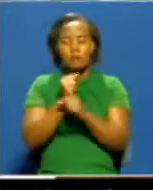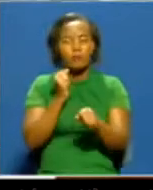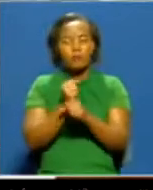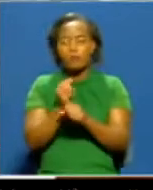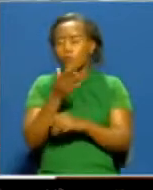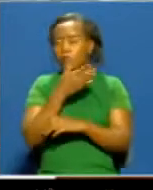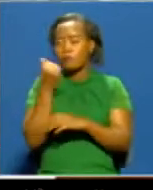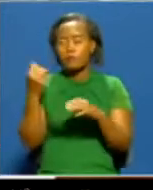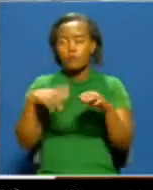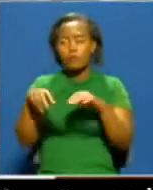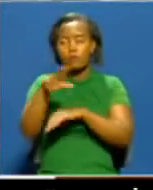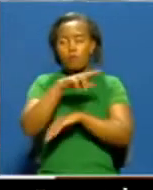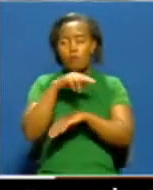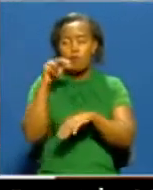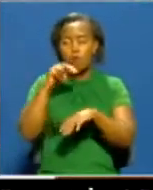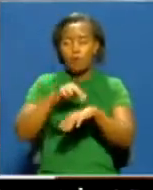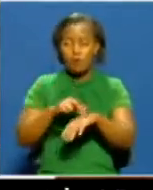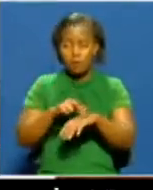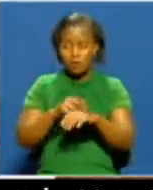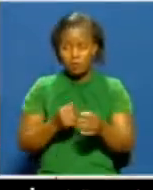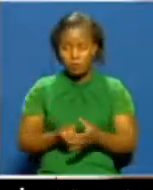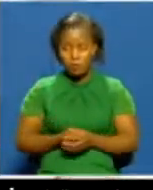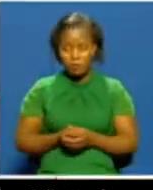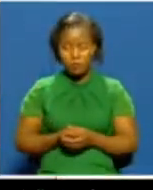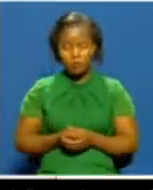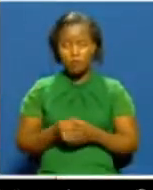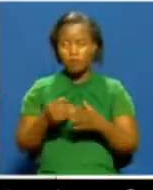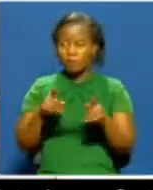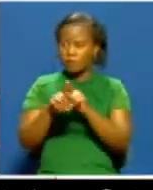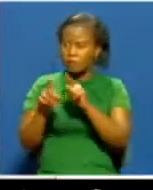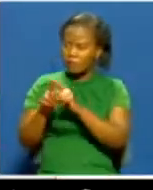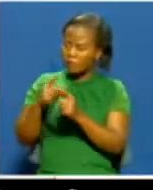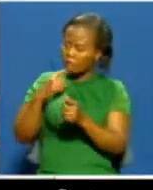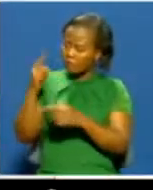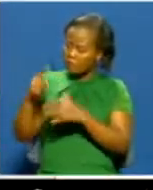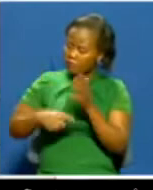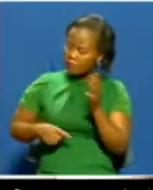nation. And actually, from what you're saying, it's like the pandemic